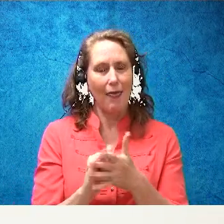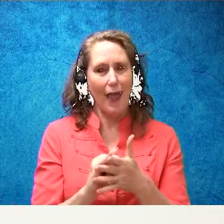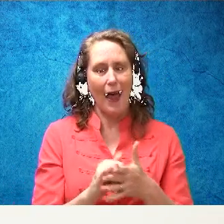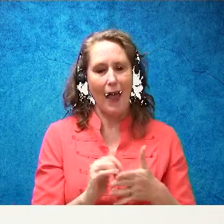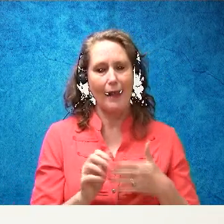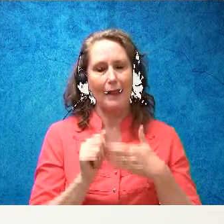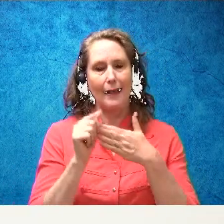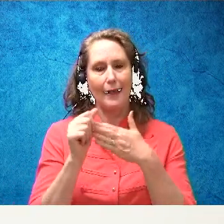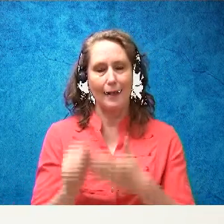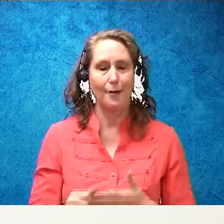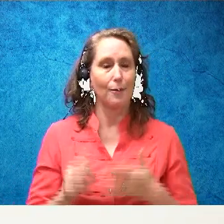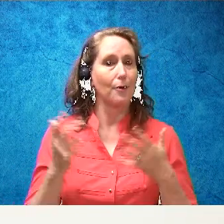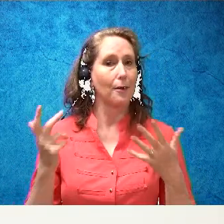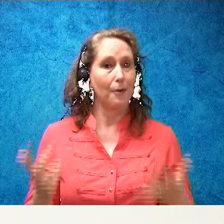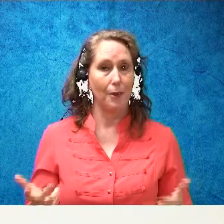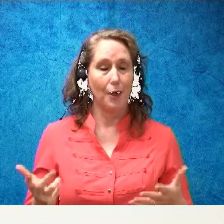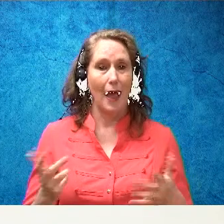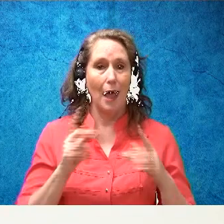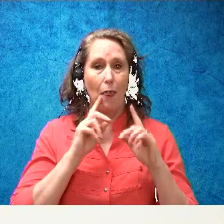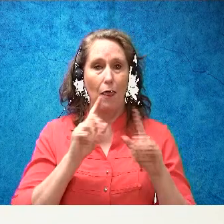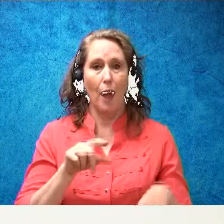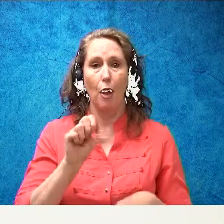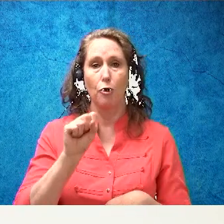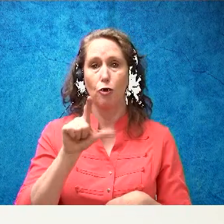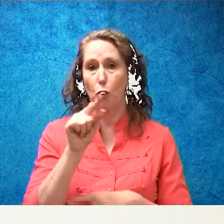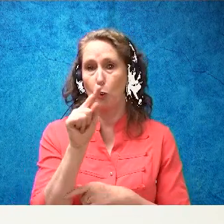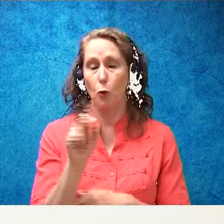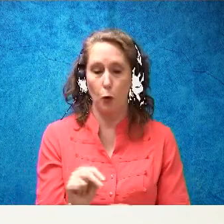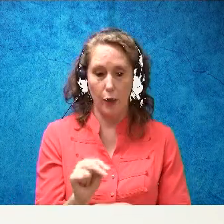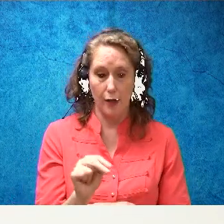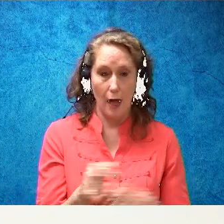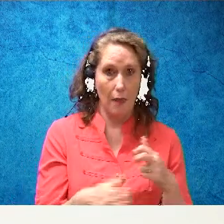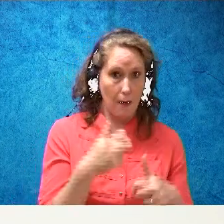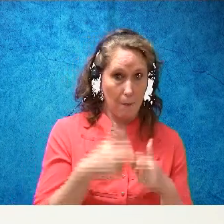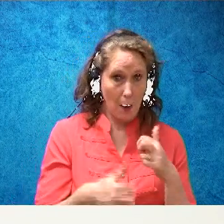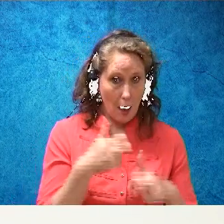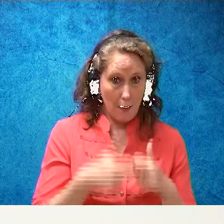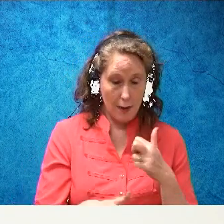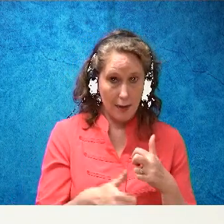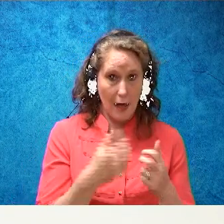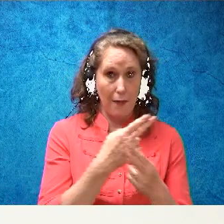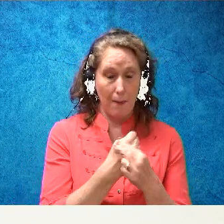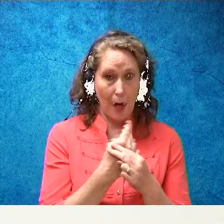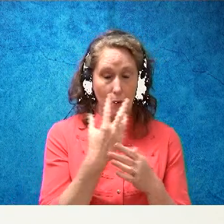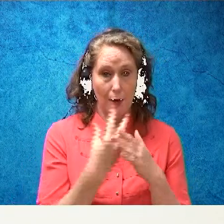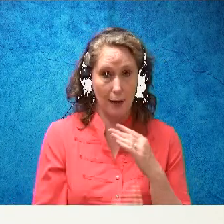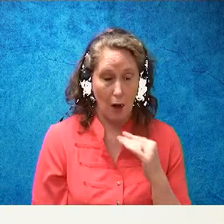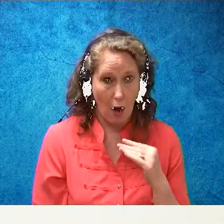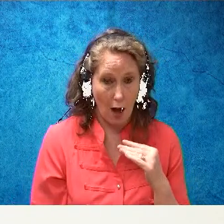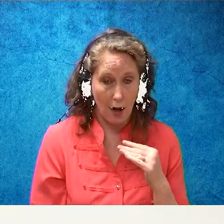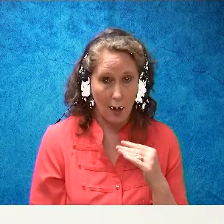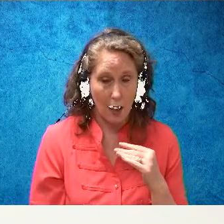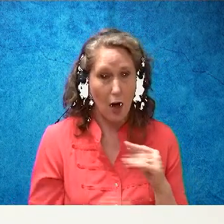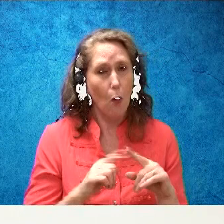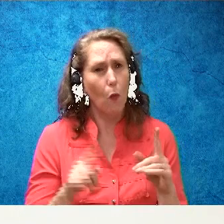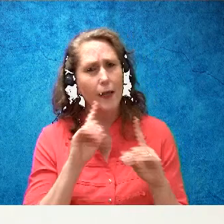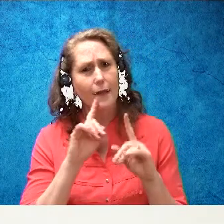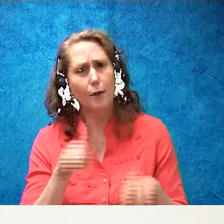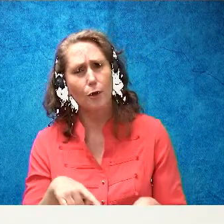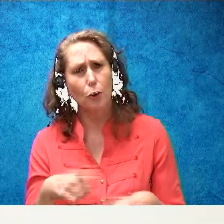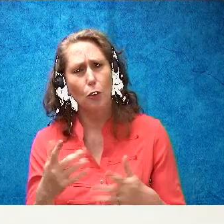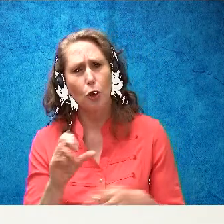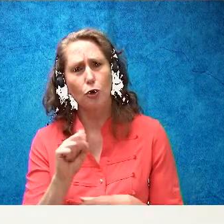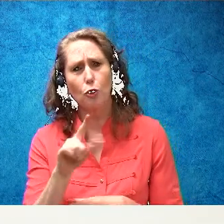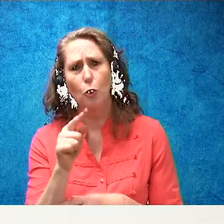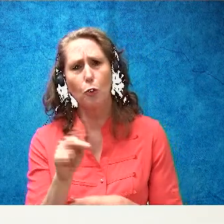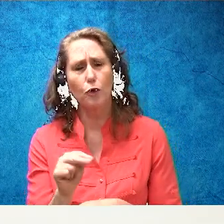leads us to our solution. So the problem was that Trixie lost her Knuffle Bunny. What's the solution?